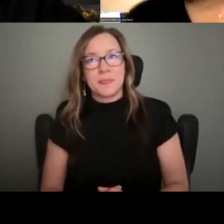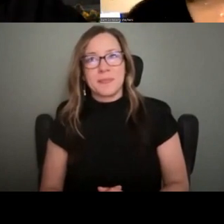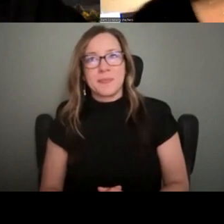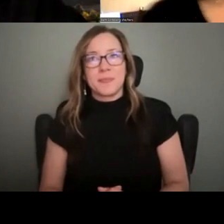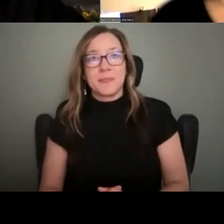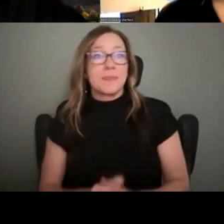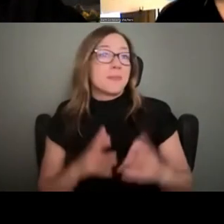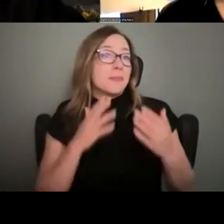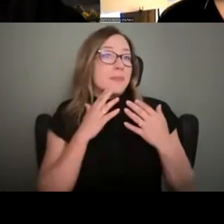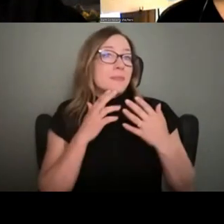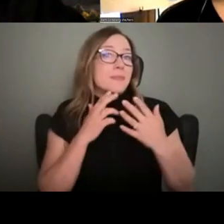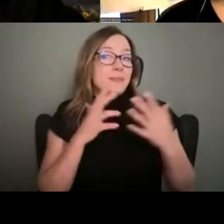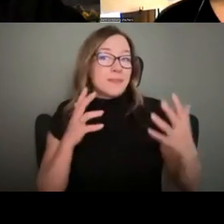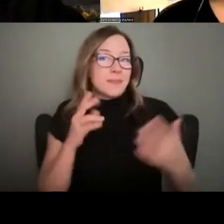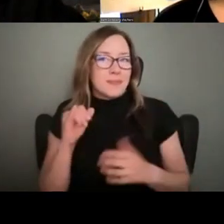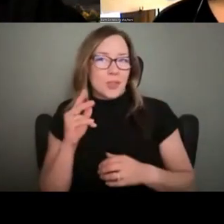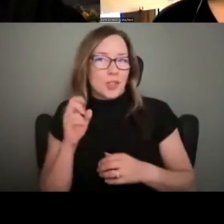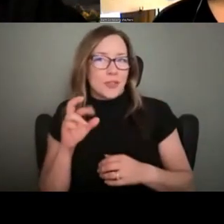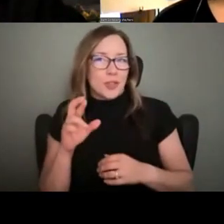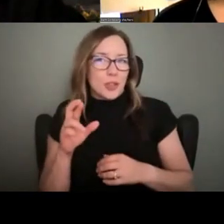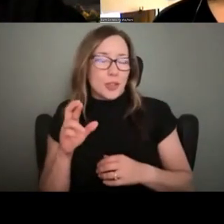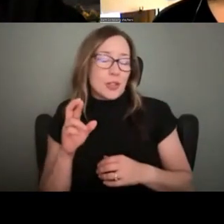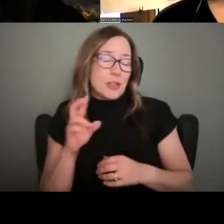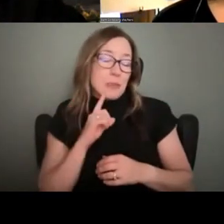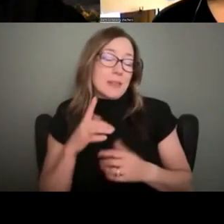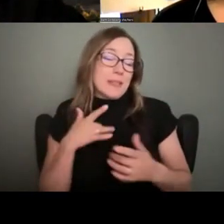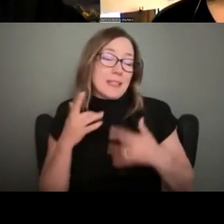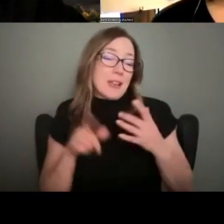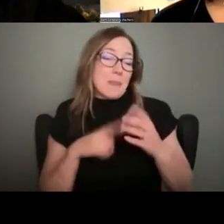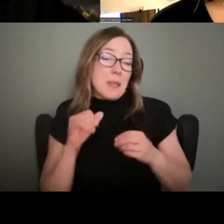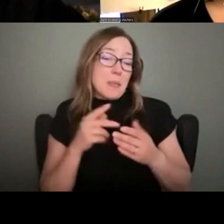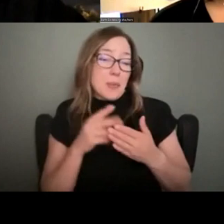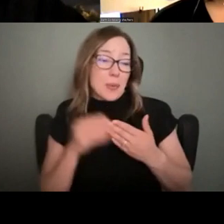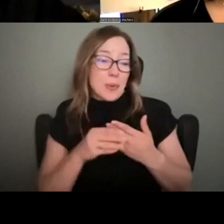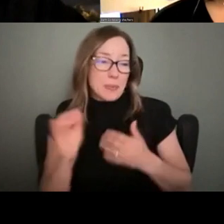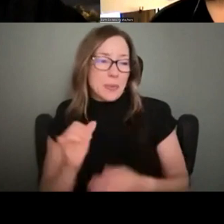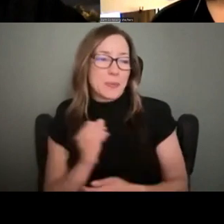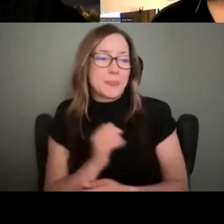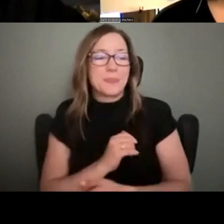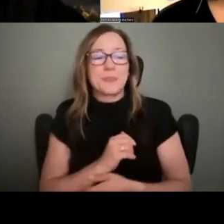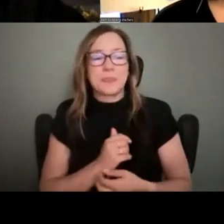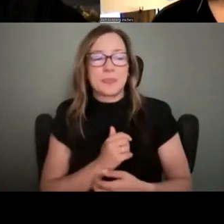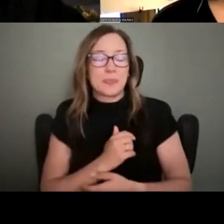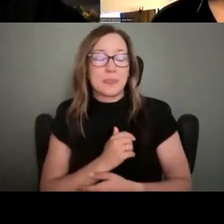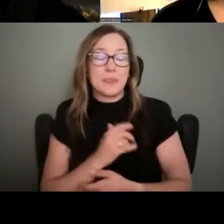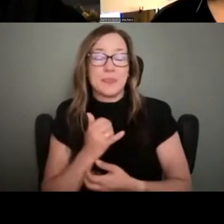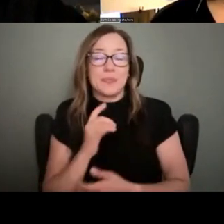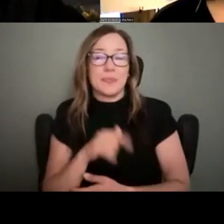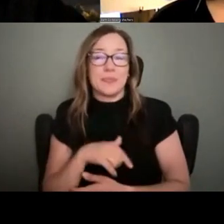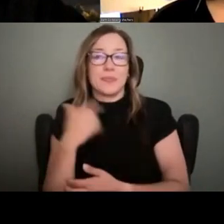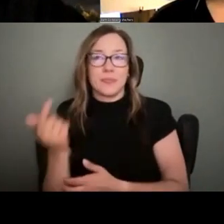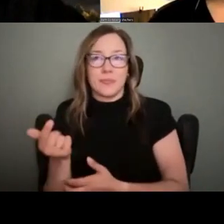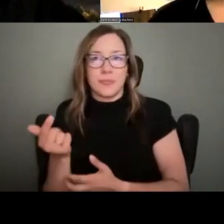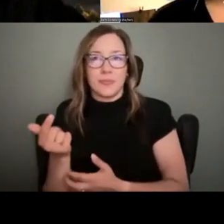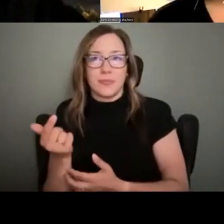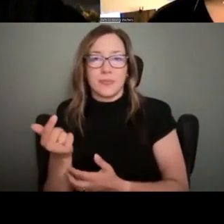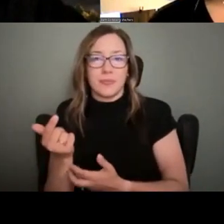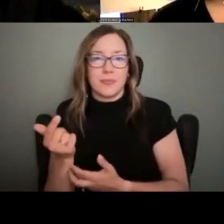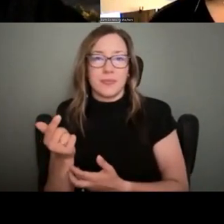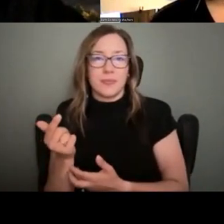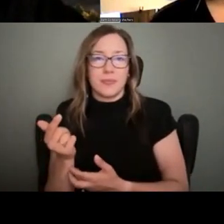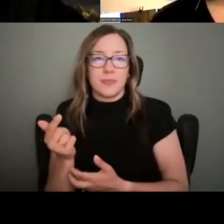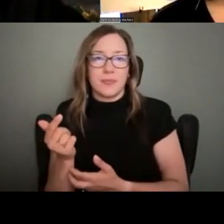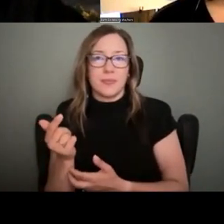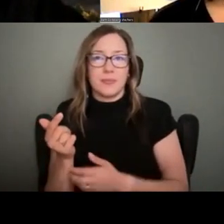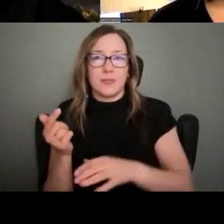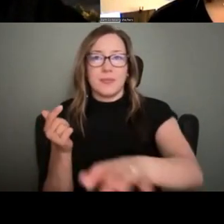Thank you so much, Jennifer. I'm pretty excited about that program too. So now we'll turn it over to our next speaker. So Beth,